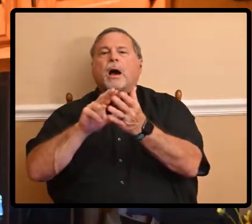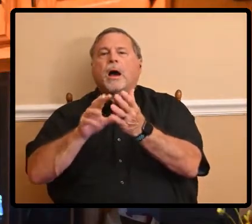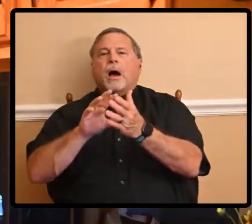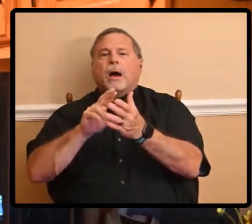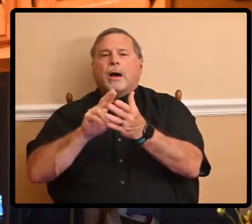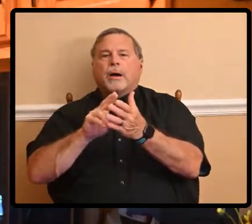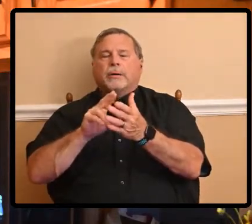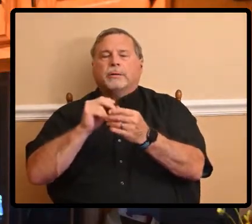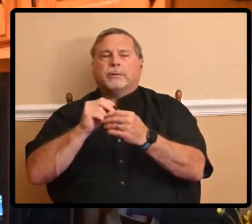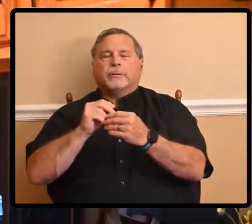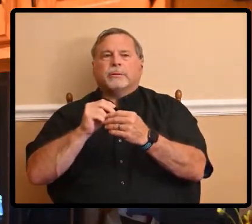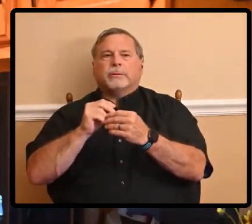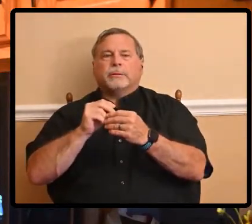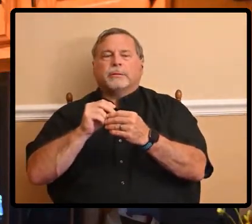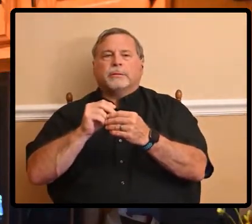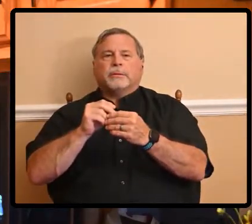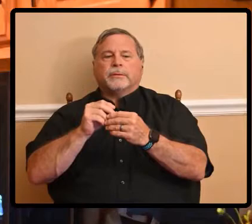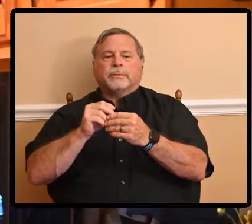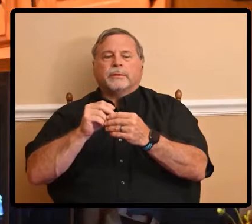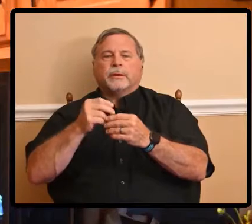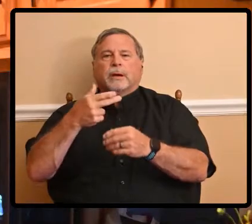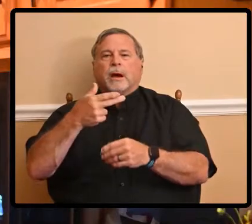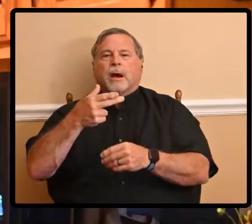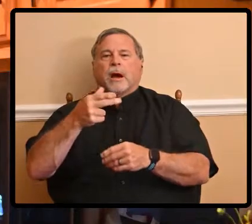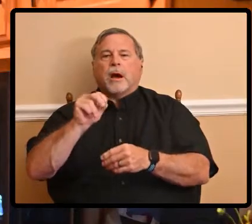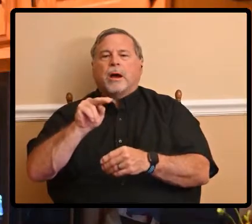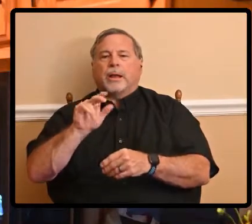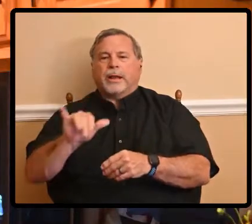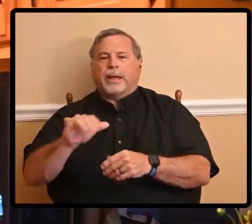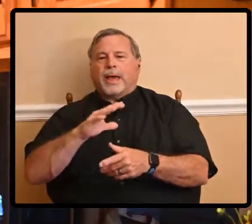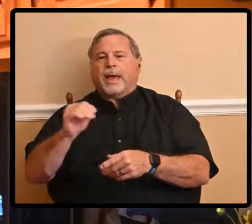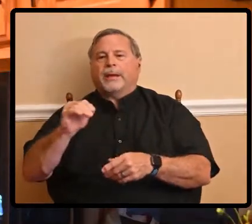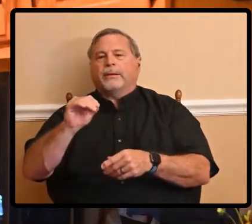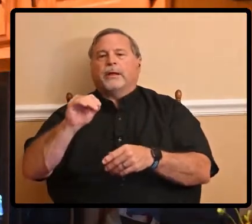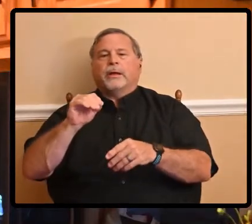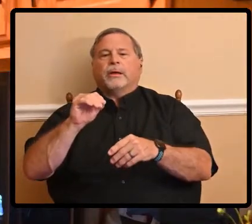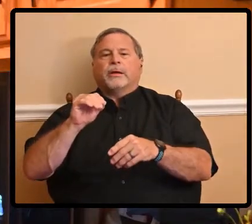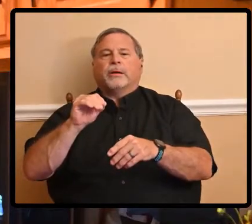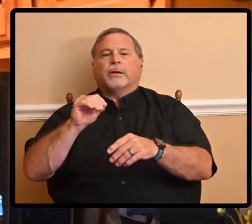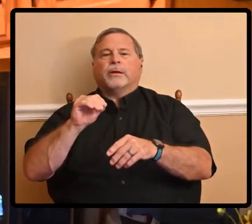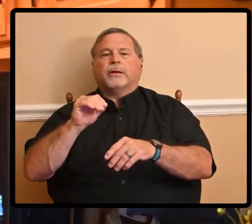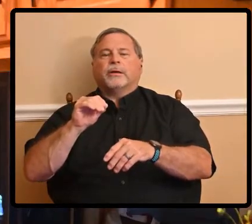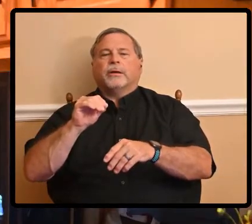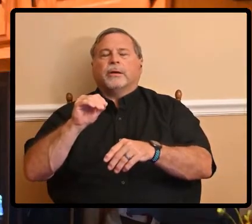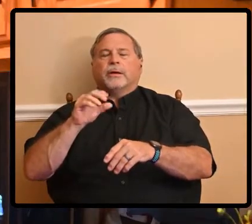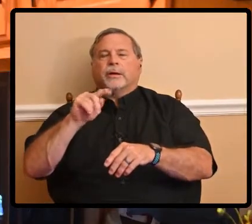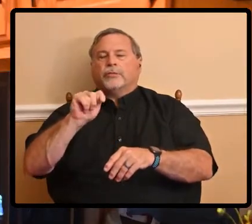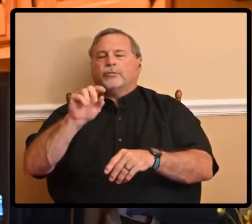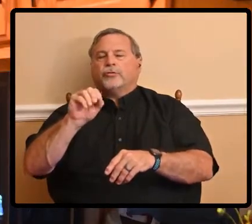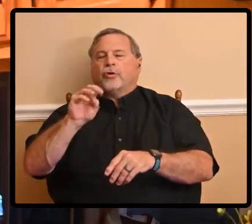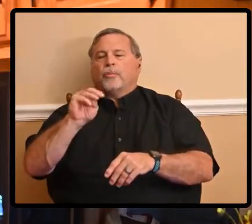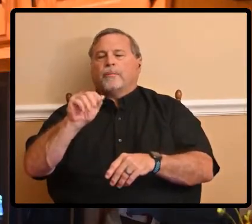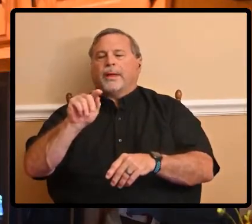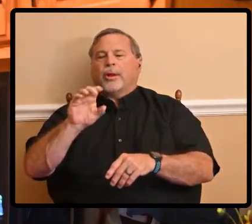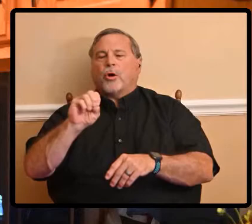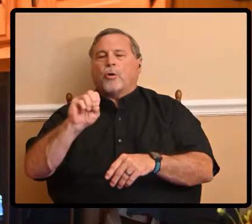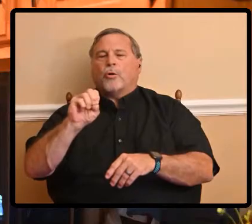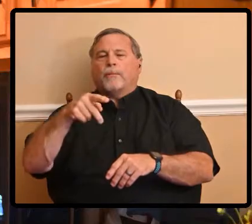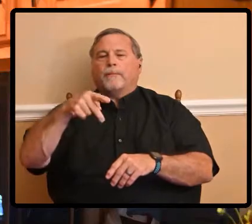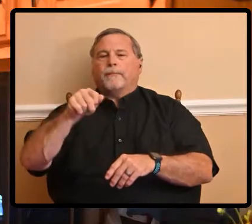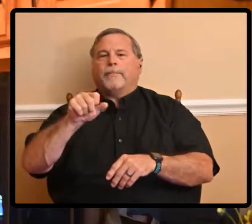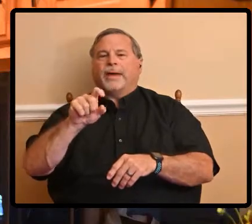tomato paste, and we mixed that up and put that over as a glaze across this. So this is what we ended up